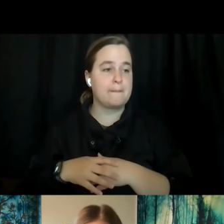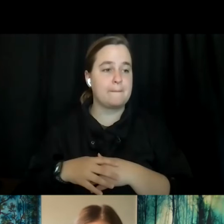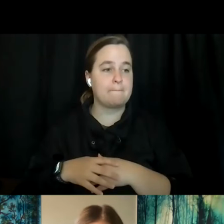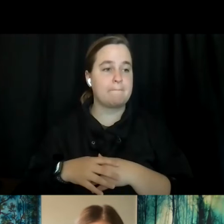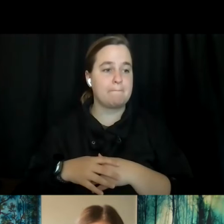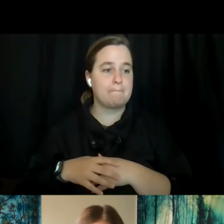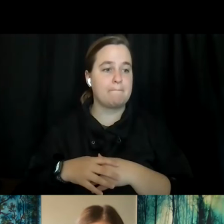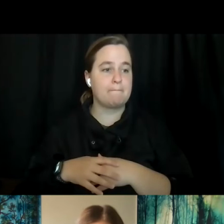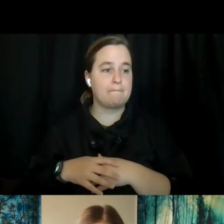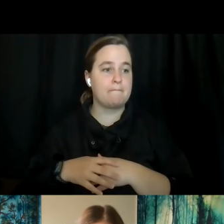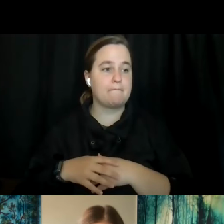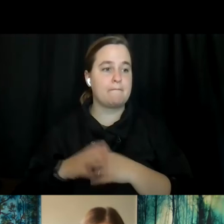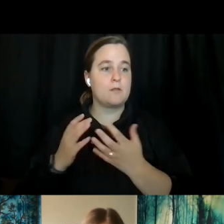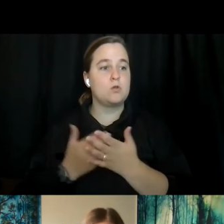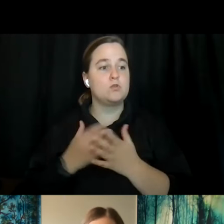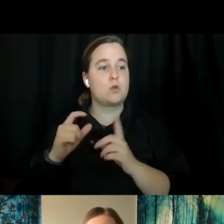form, exactly.